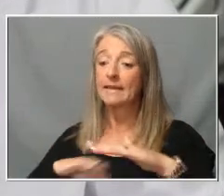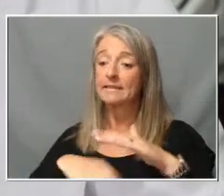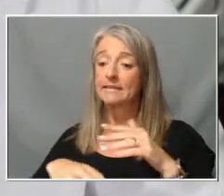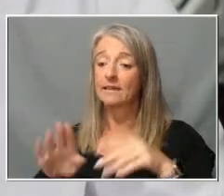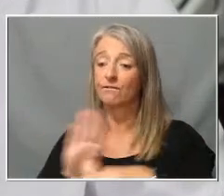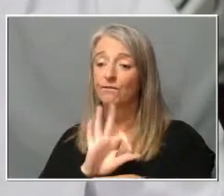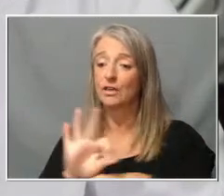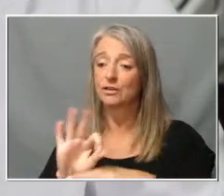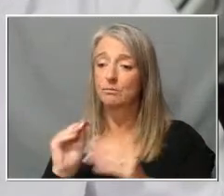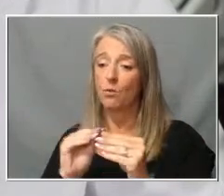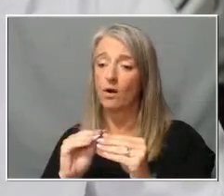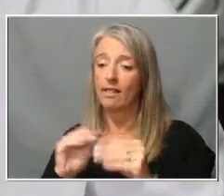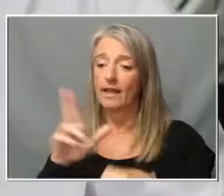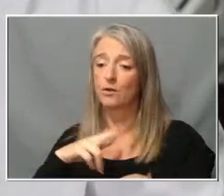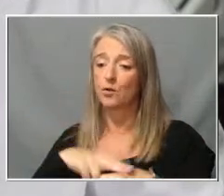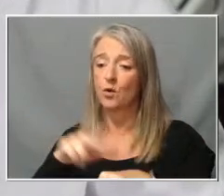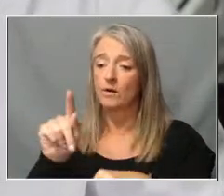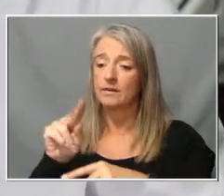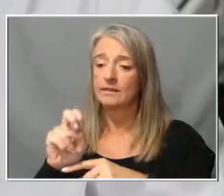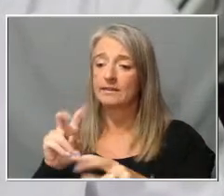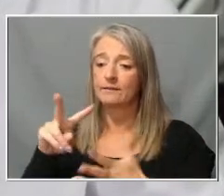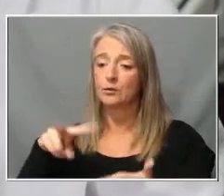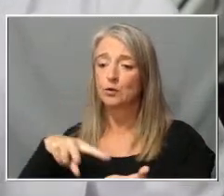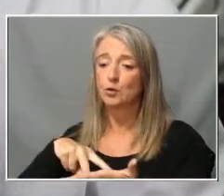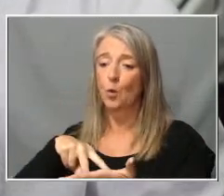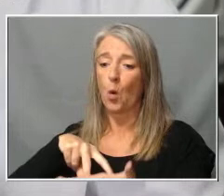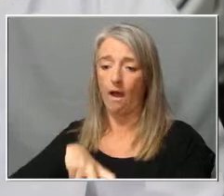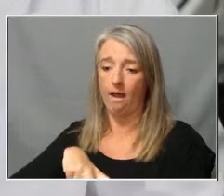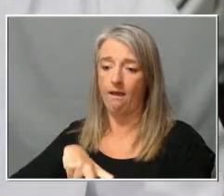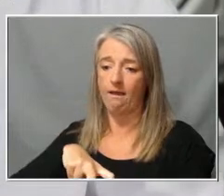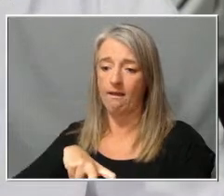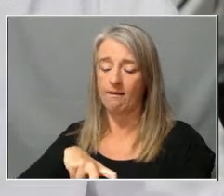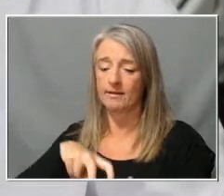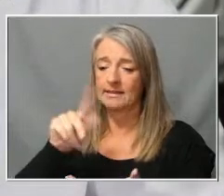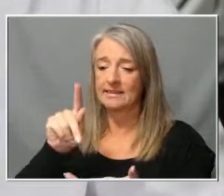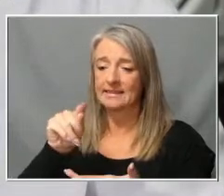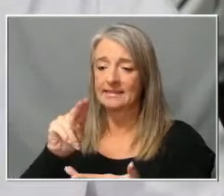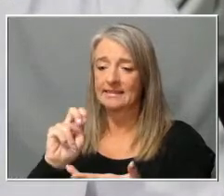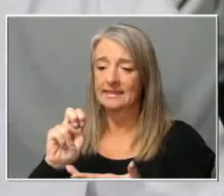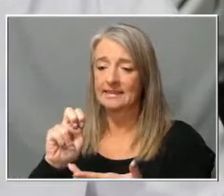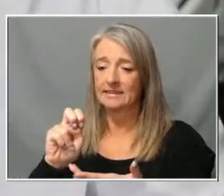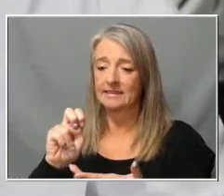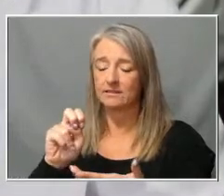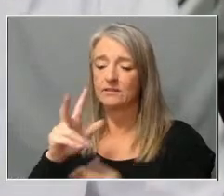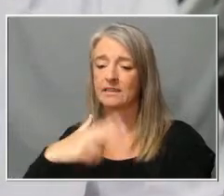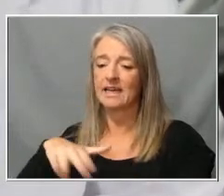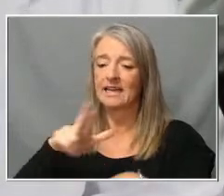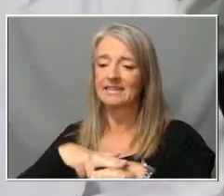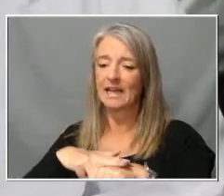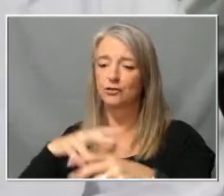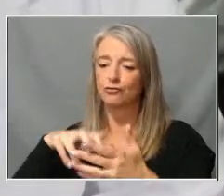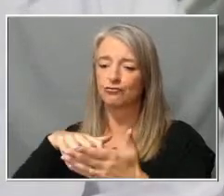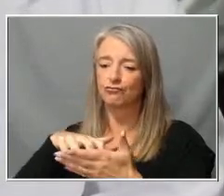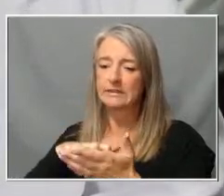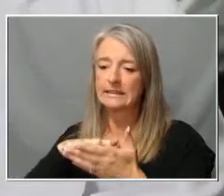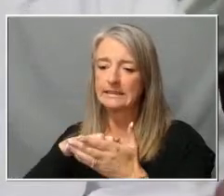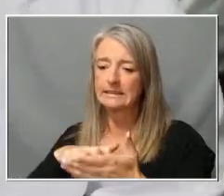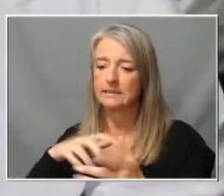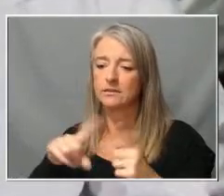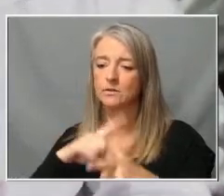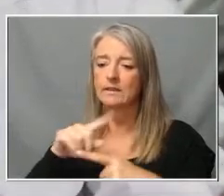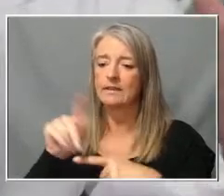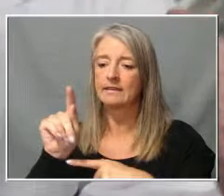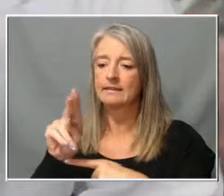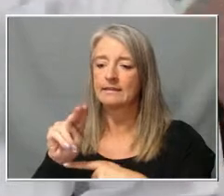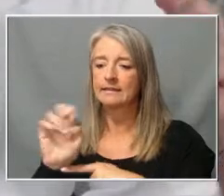knee. So if you're to squat down, and your knees don't just buckle, it's like there's a natural resistance that comes in your knees. From